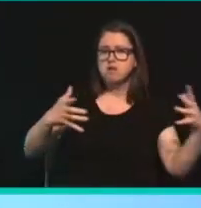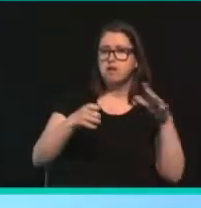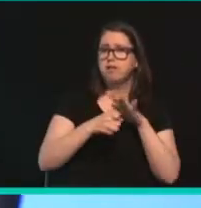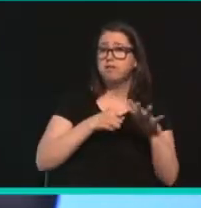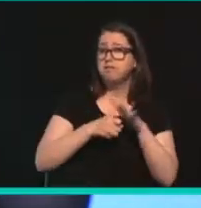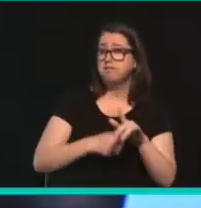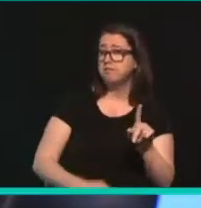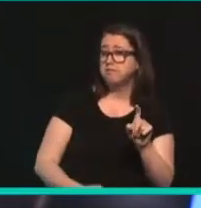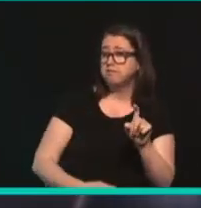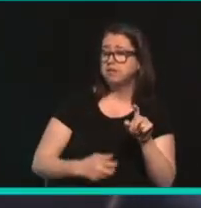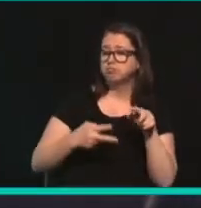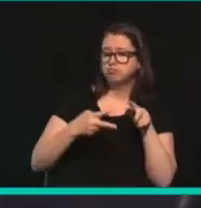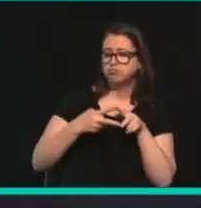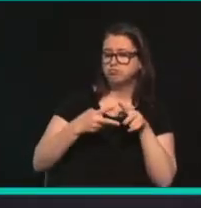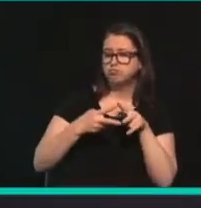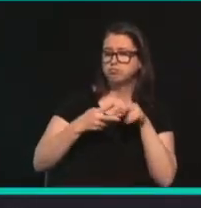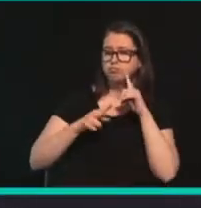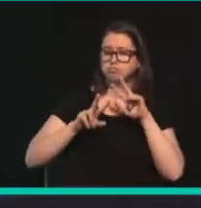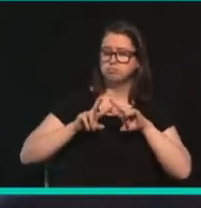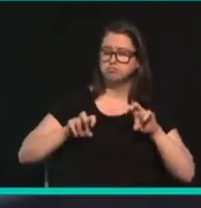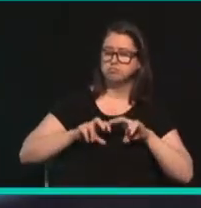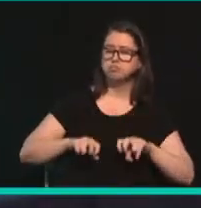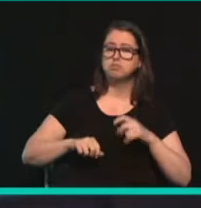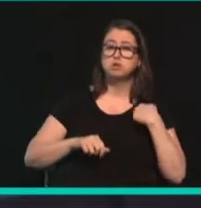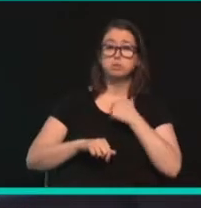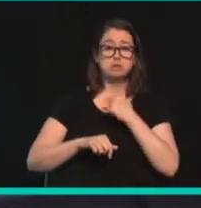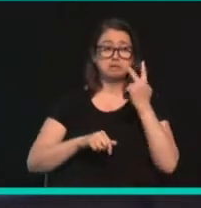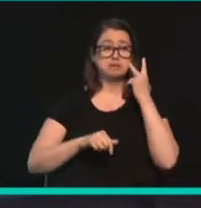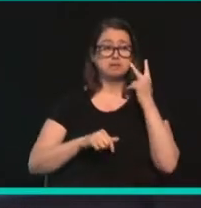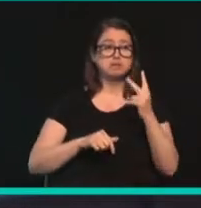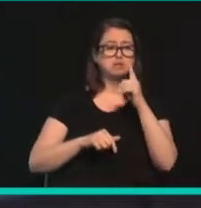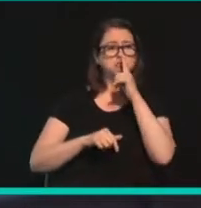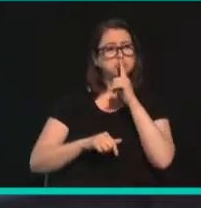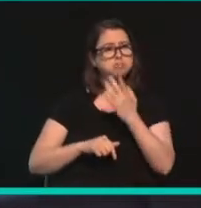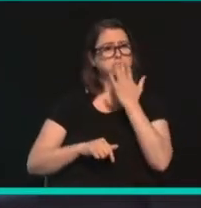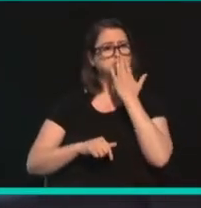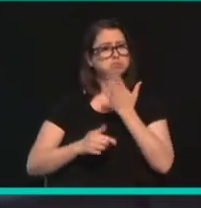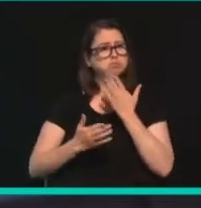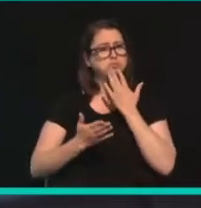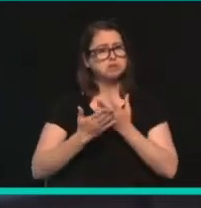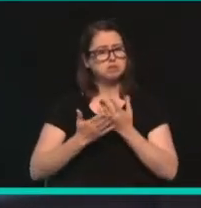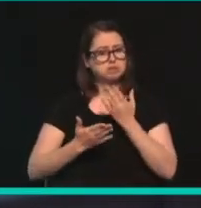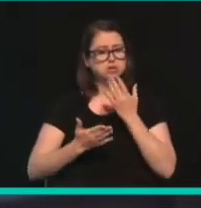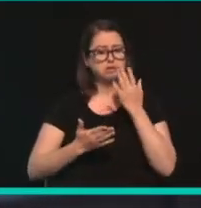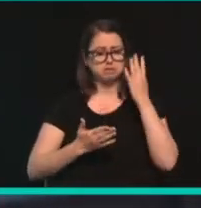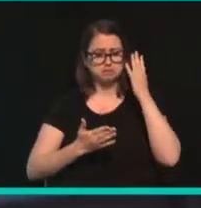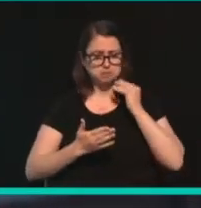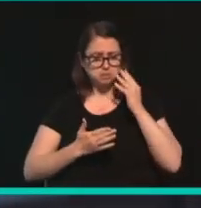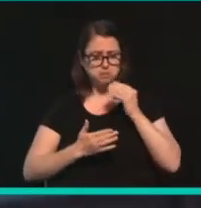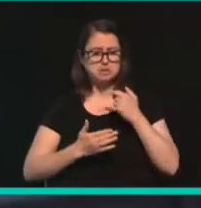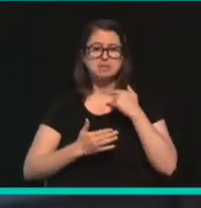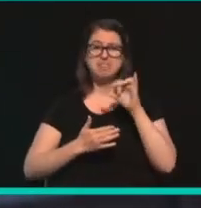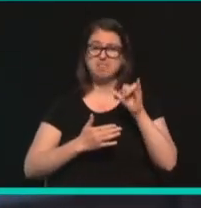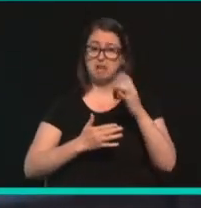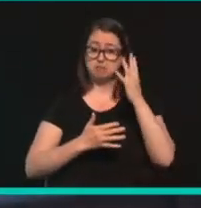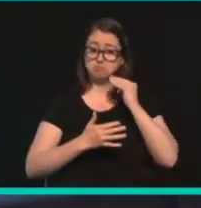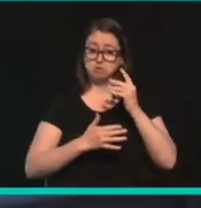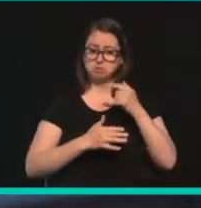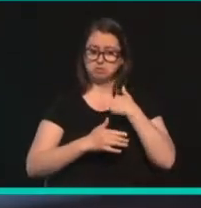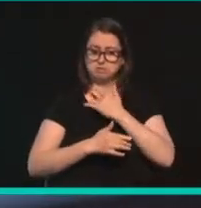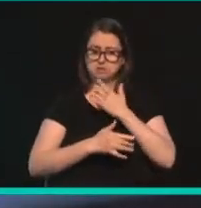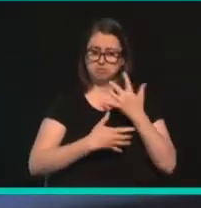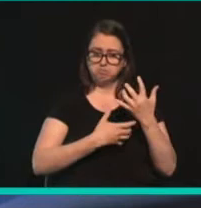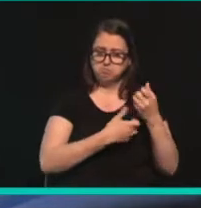Expectations spread to every industry. When we encounter a really good experience, we rely on that experience.